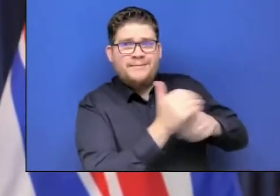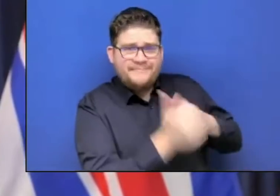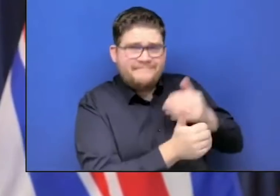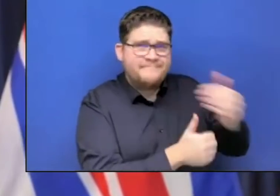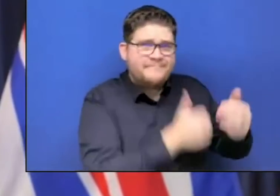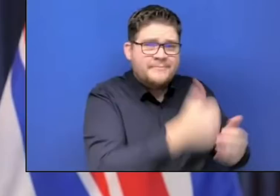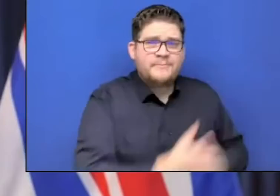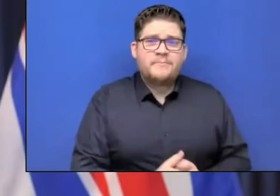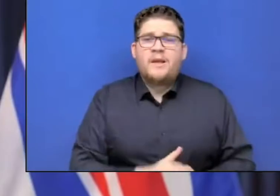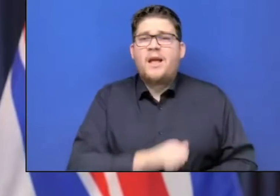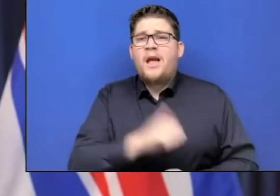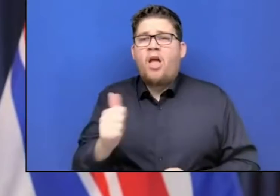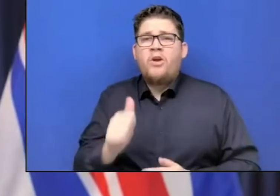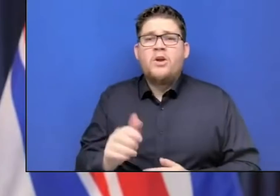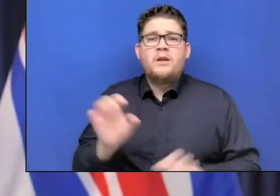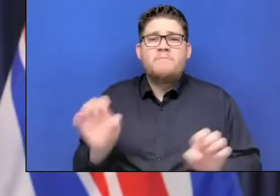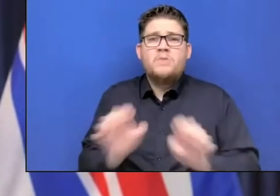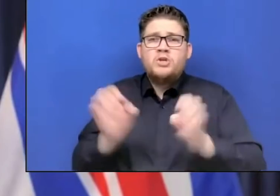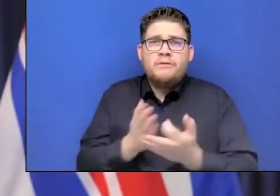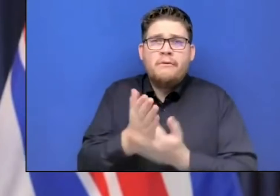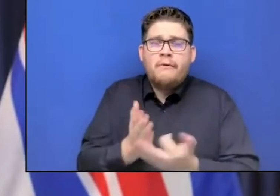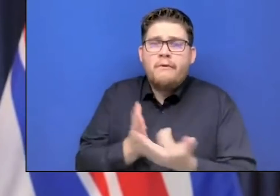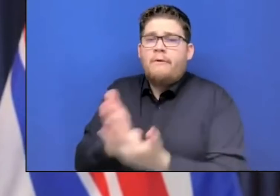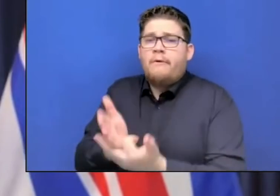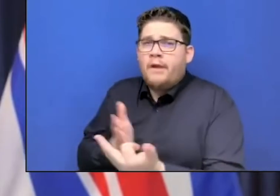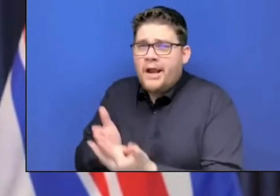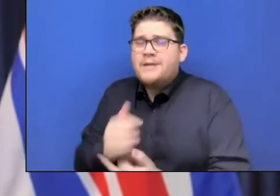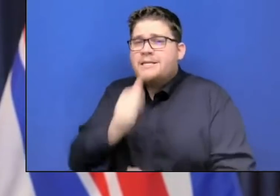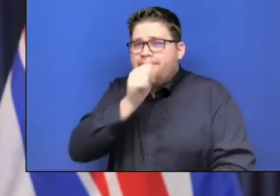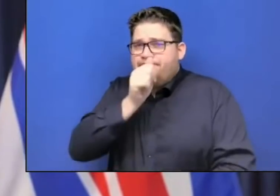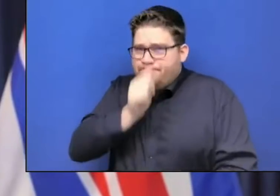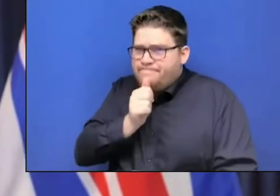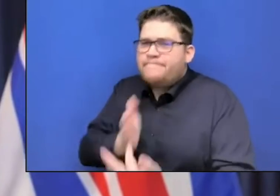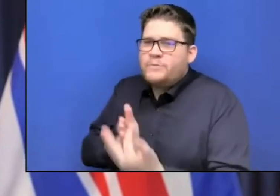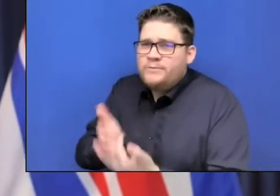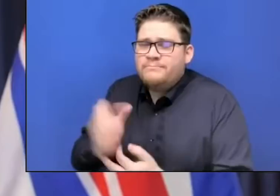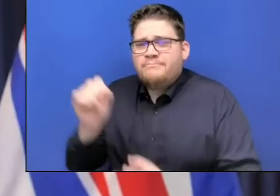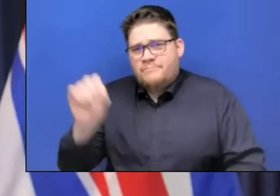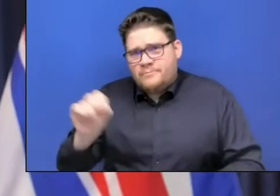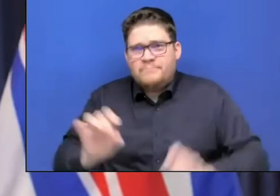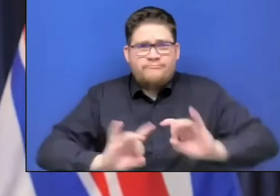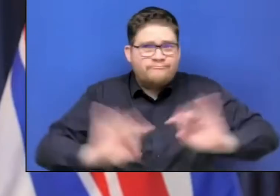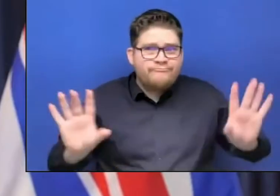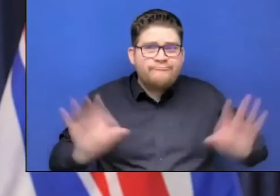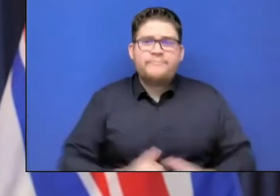province, and we're going to have to do it again. It's challenging, but I know all of us as British Columbians are up for that challenge.